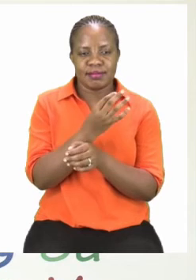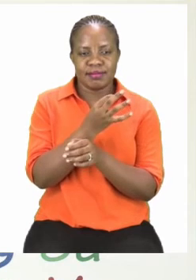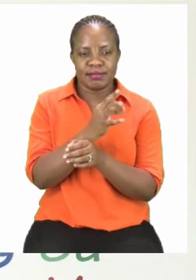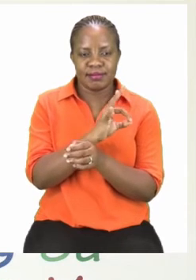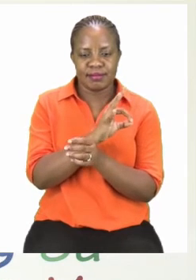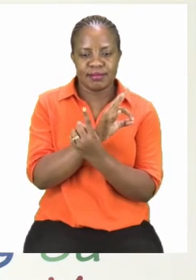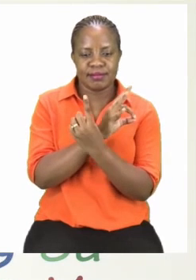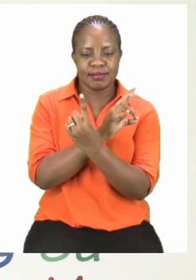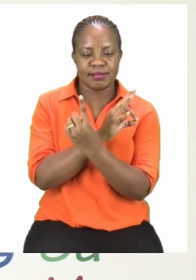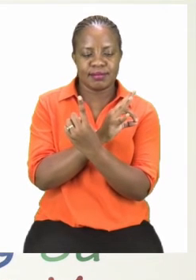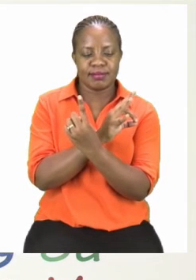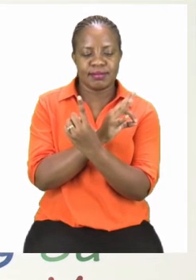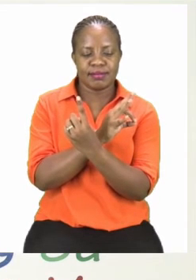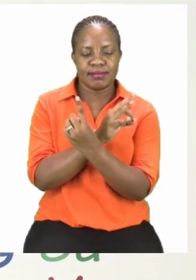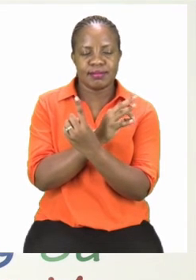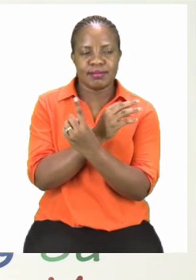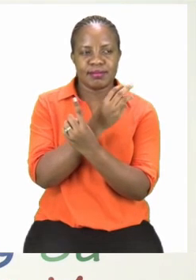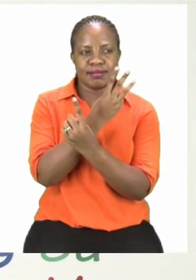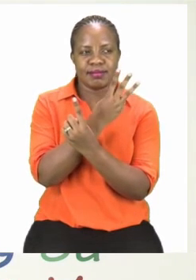39,